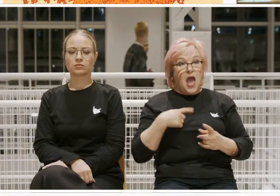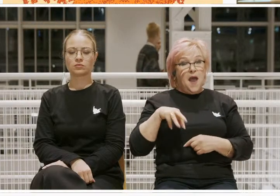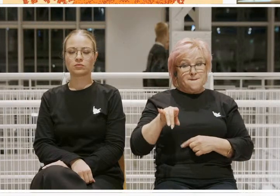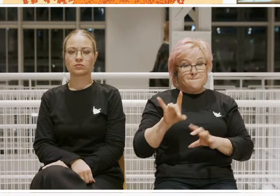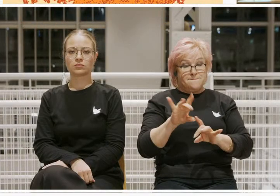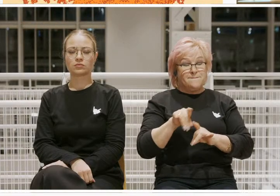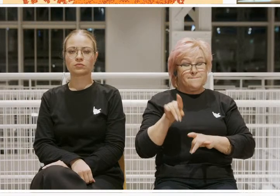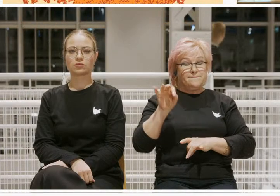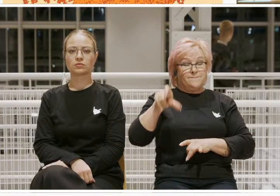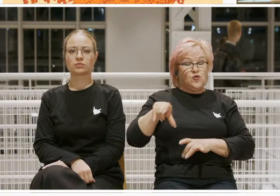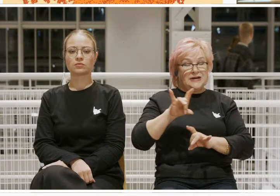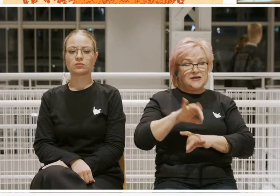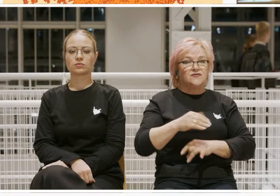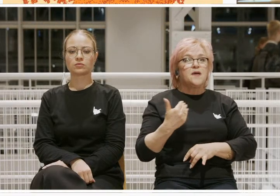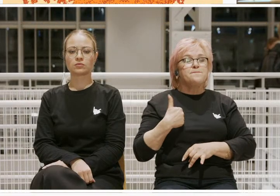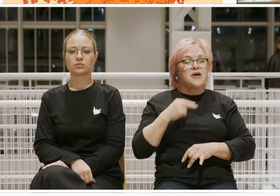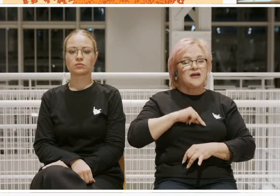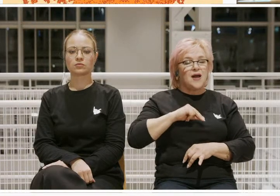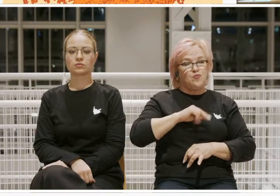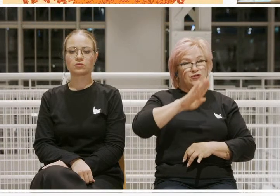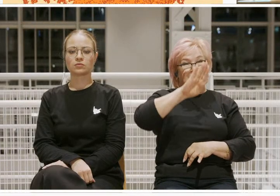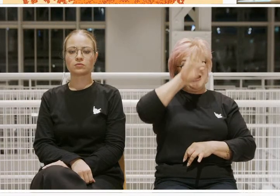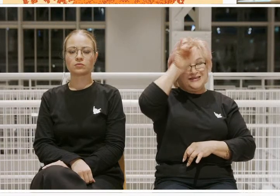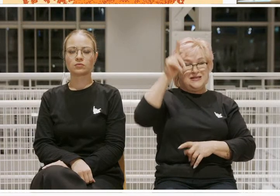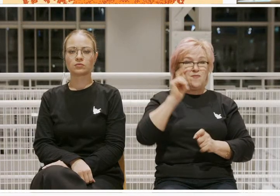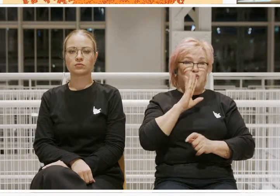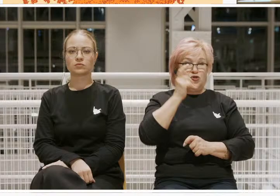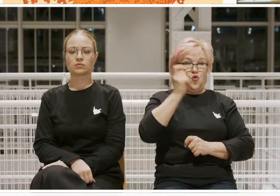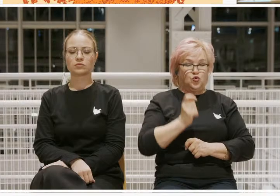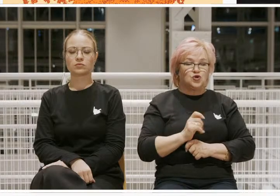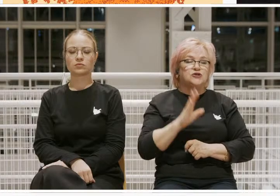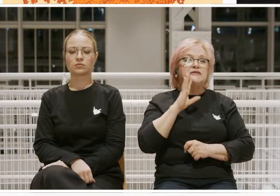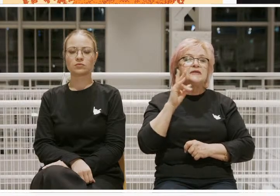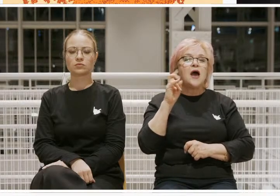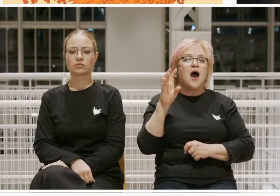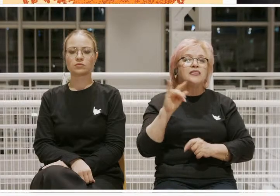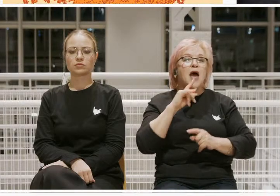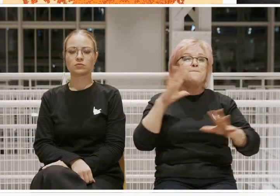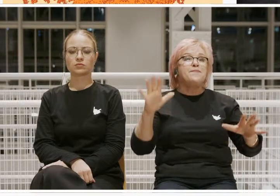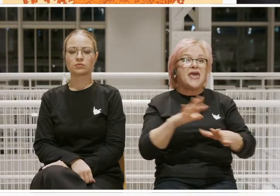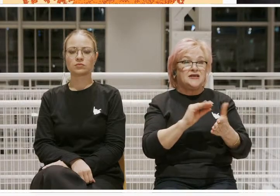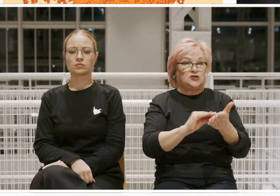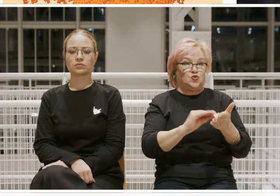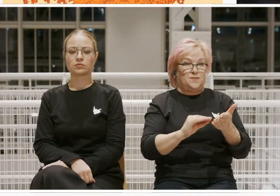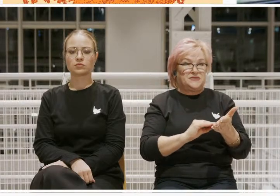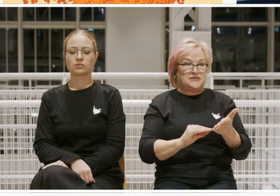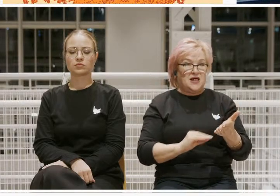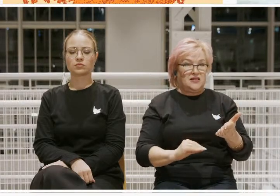a song for the buffaloes that will be performed for the first time in the festival.